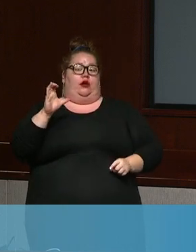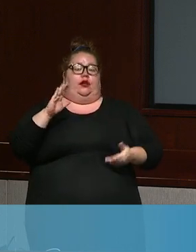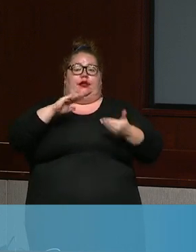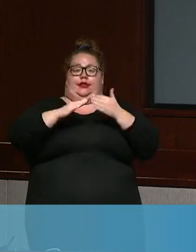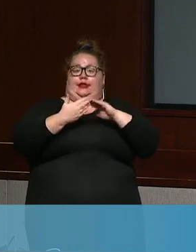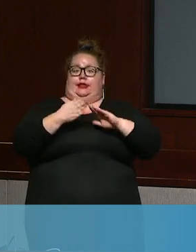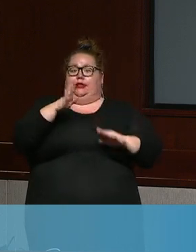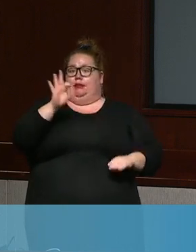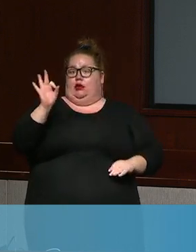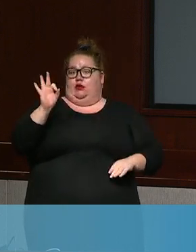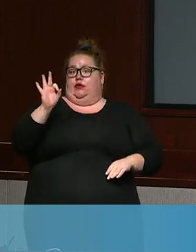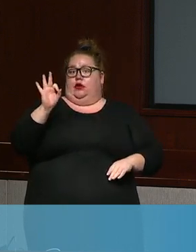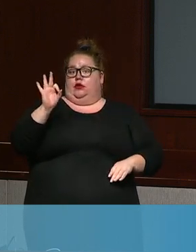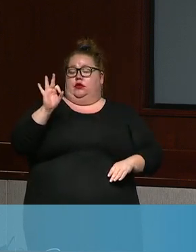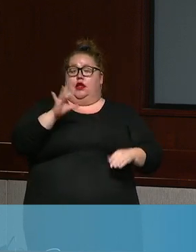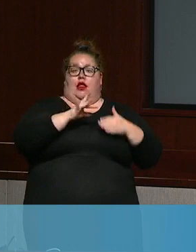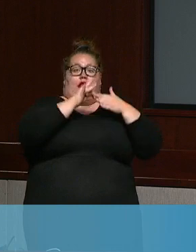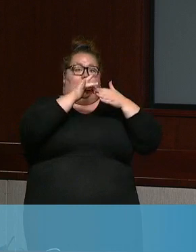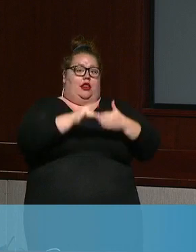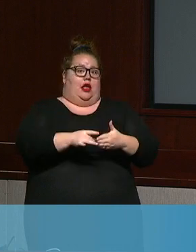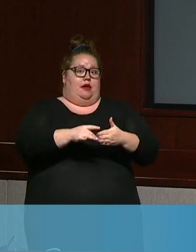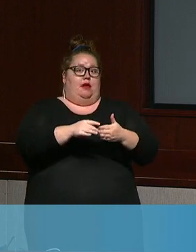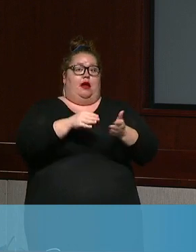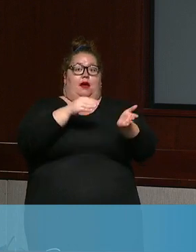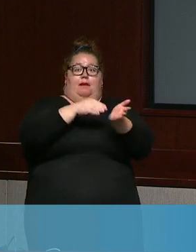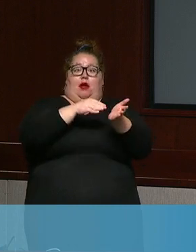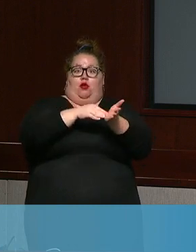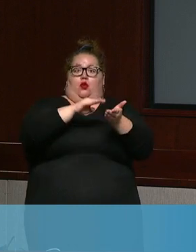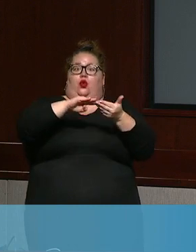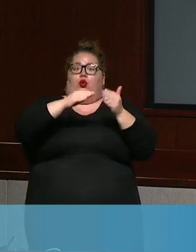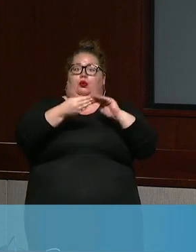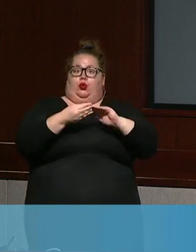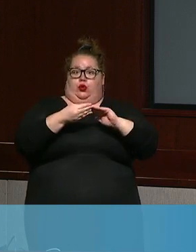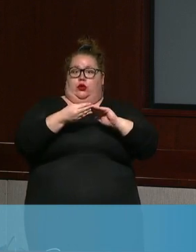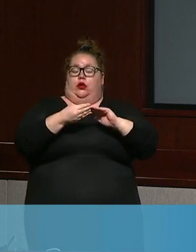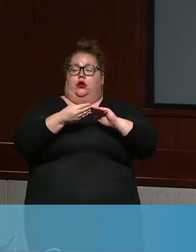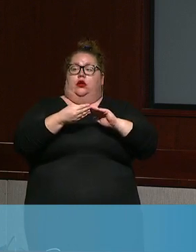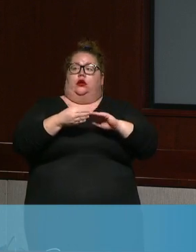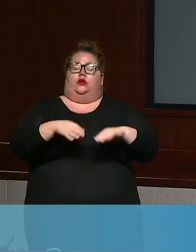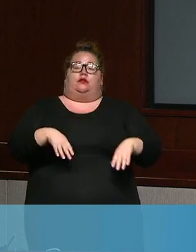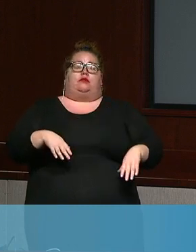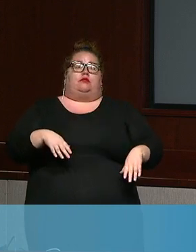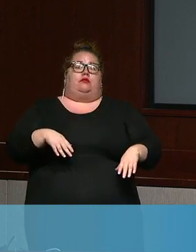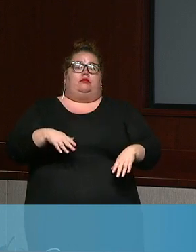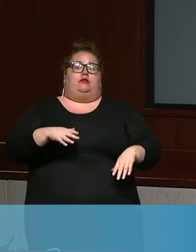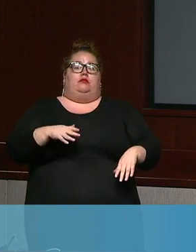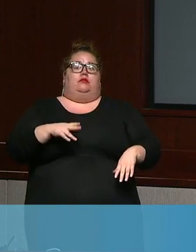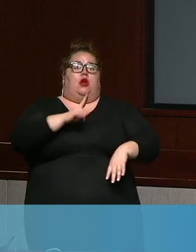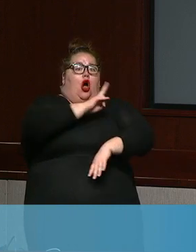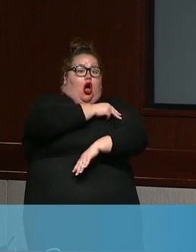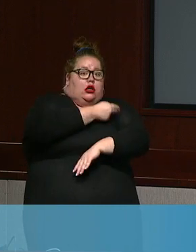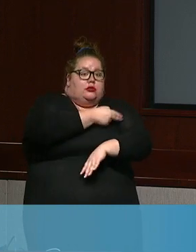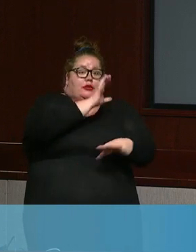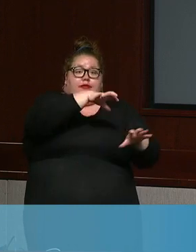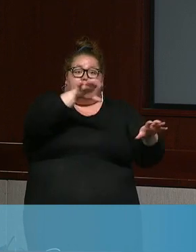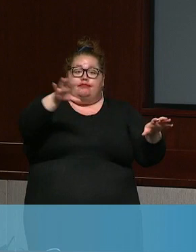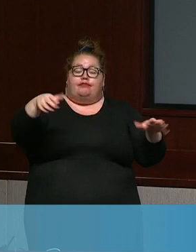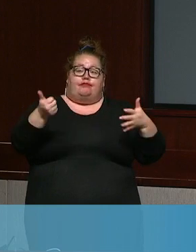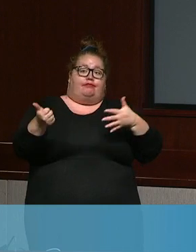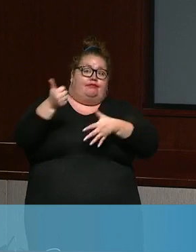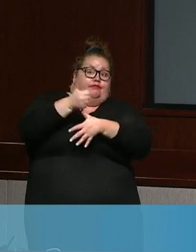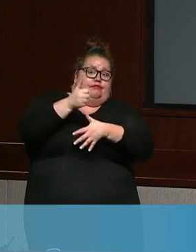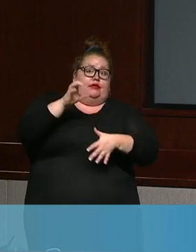but led by the medical community, our hospitals, our hospital CEOs, our doctors, et